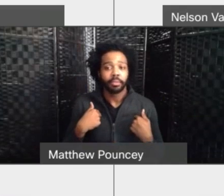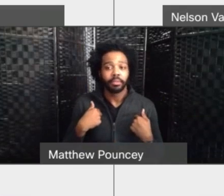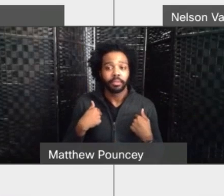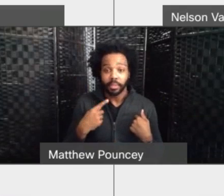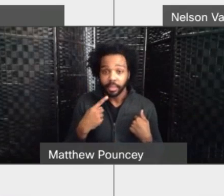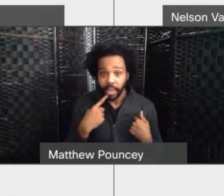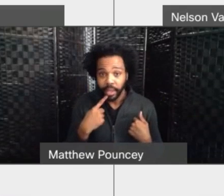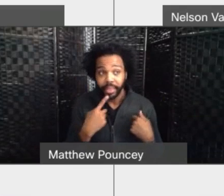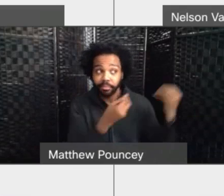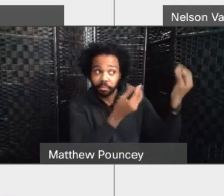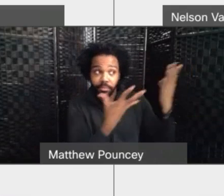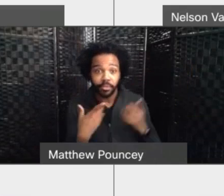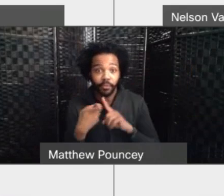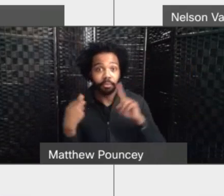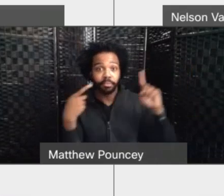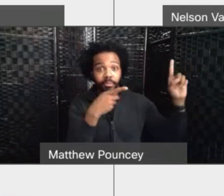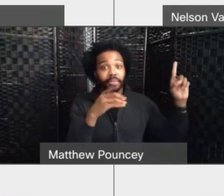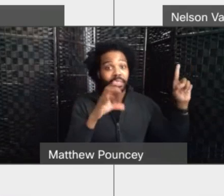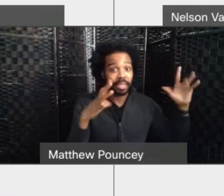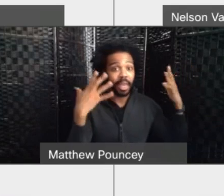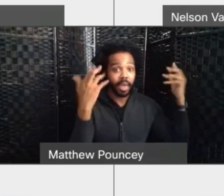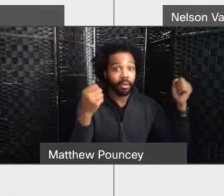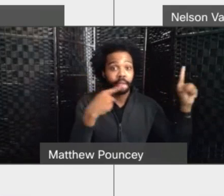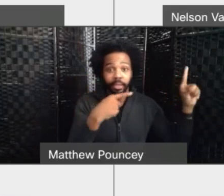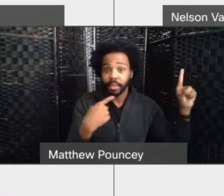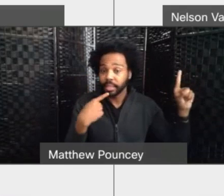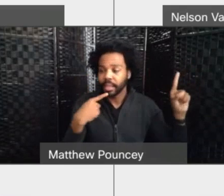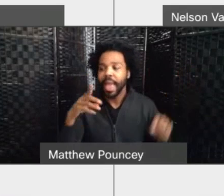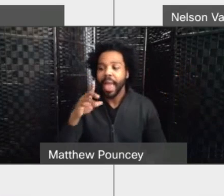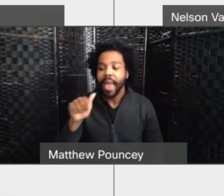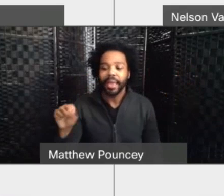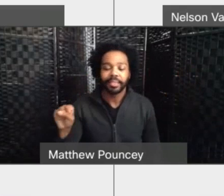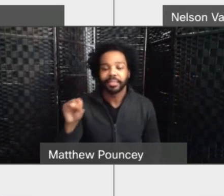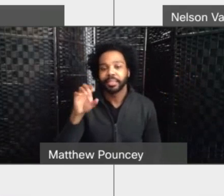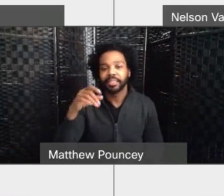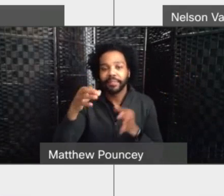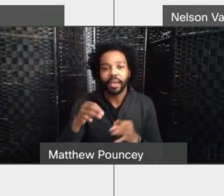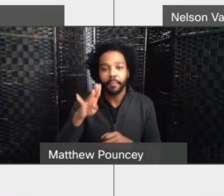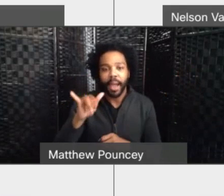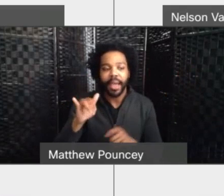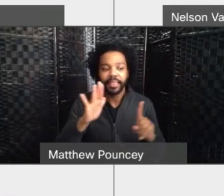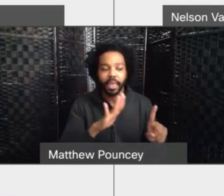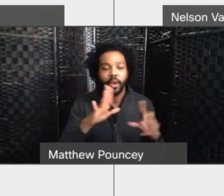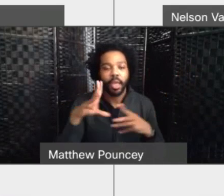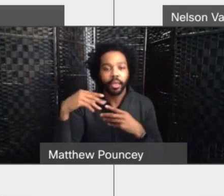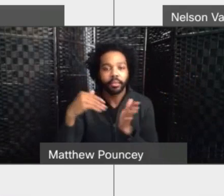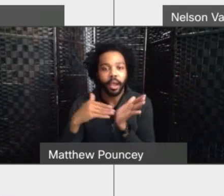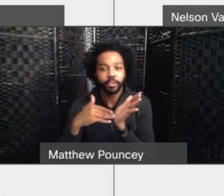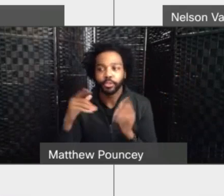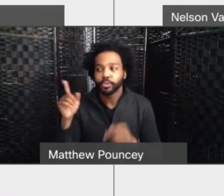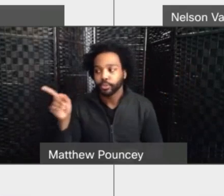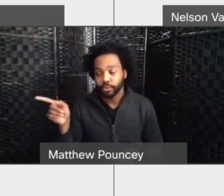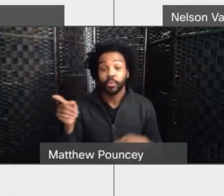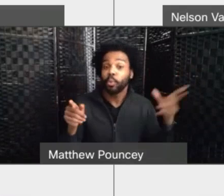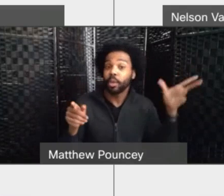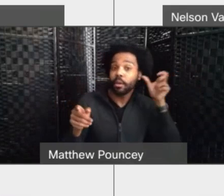guidance from DC Health at this time says, as defined by their healthcare provider. And as we hear from DC Health about what